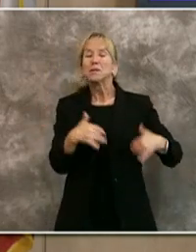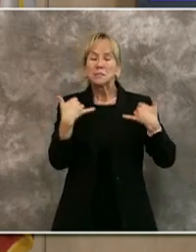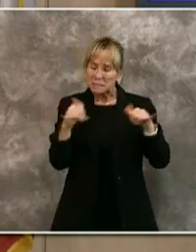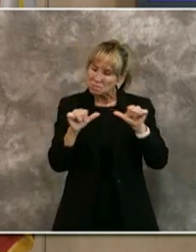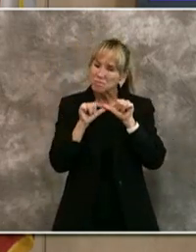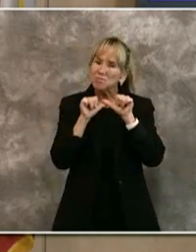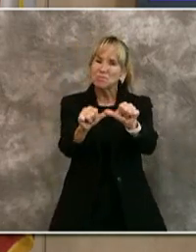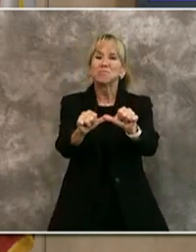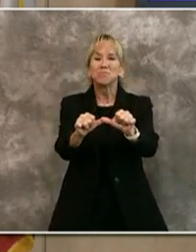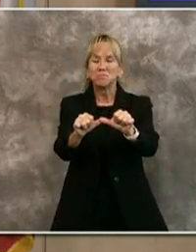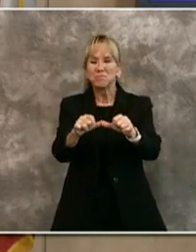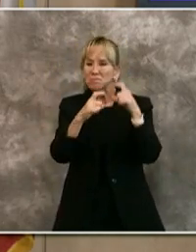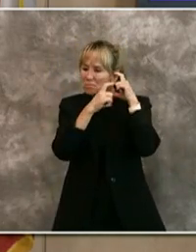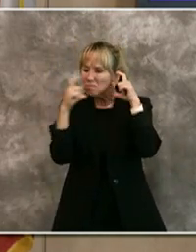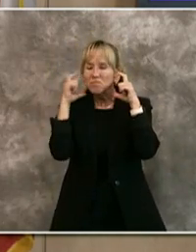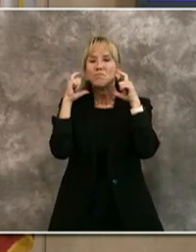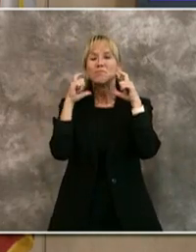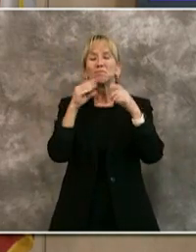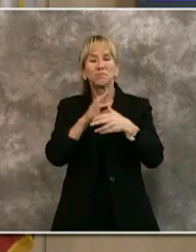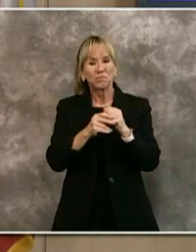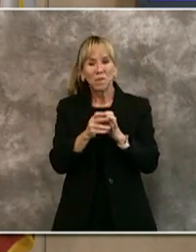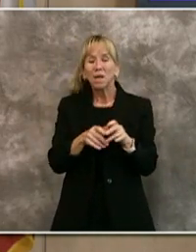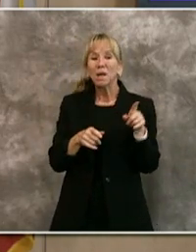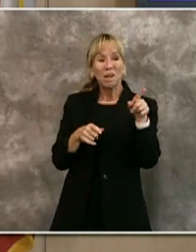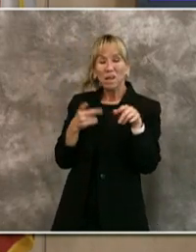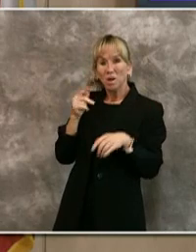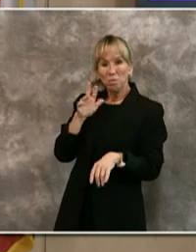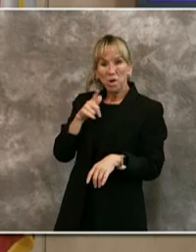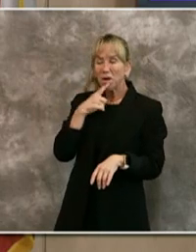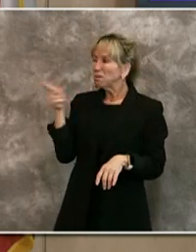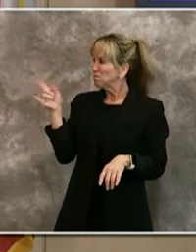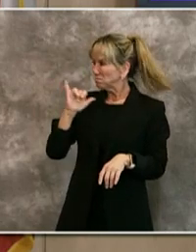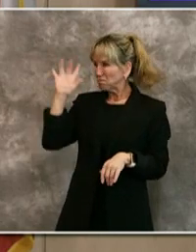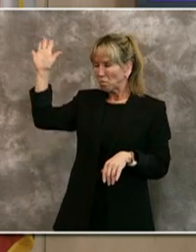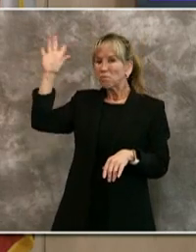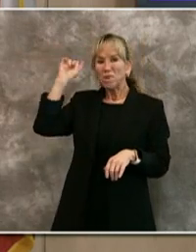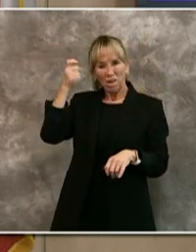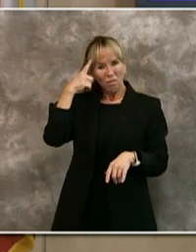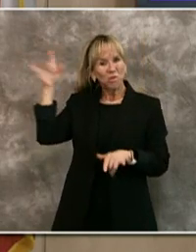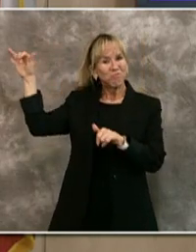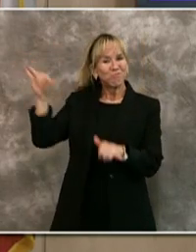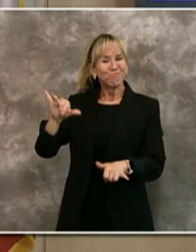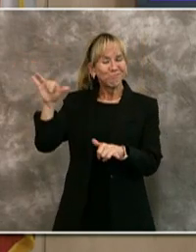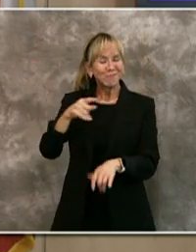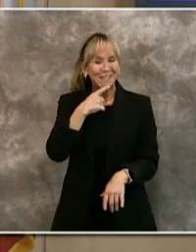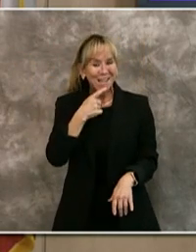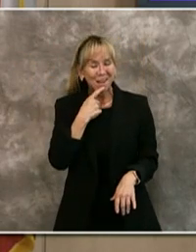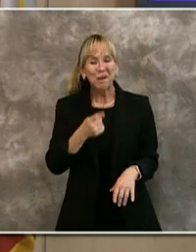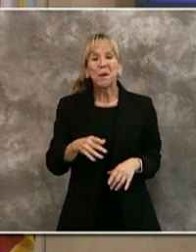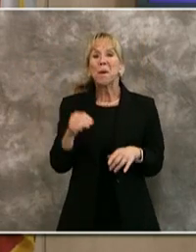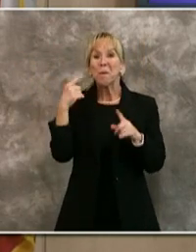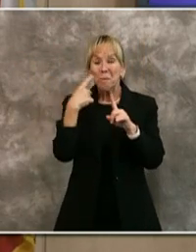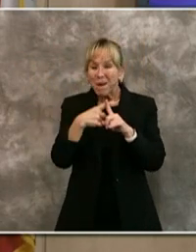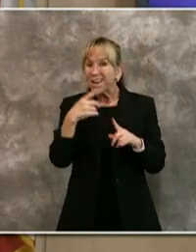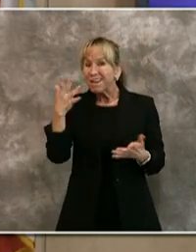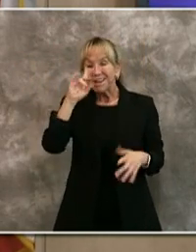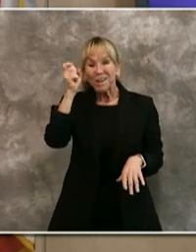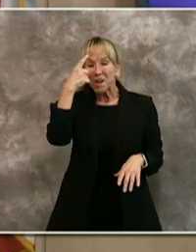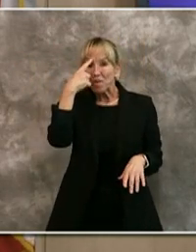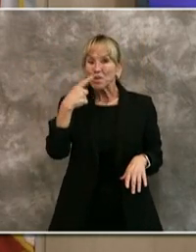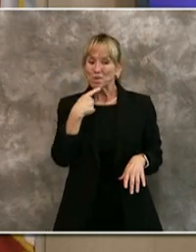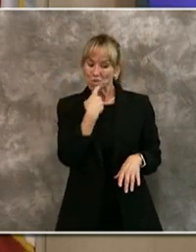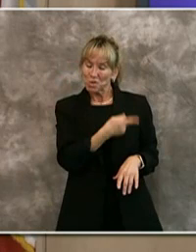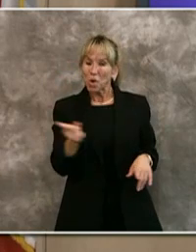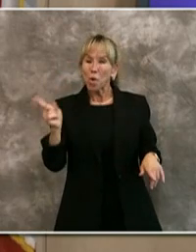That's very similar to what the governor said earlier today in his press conference, and he even went so far as to say to